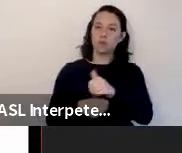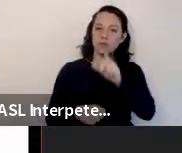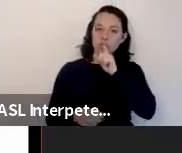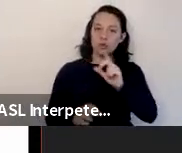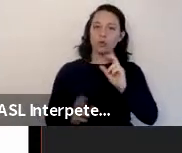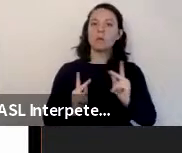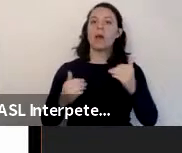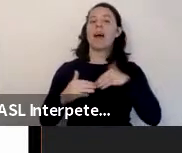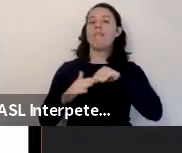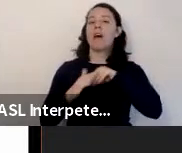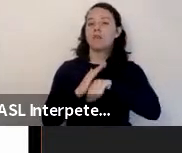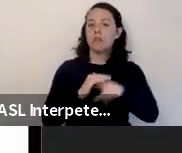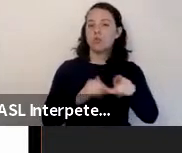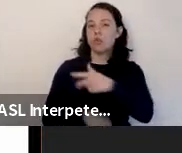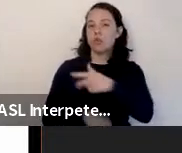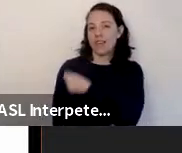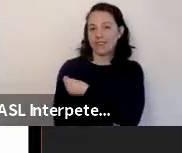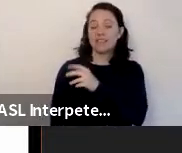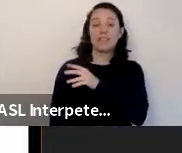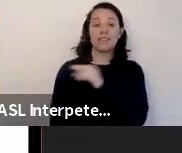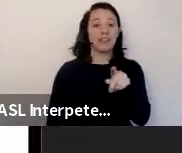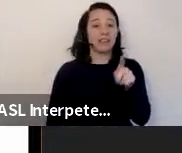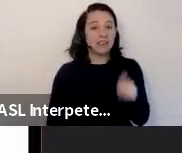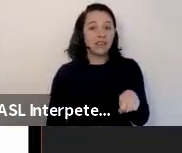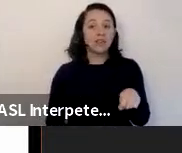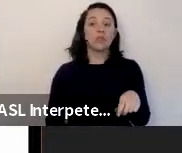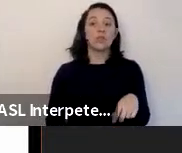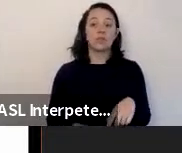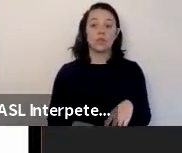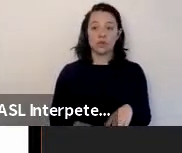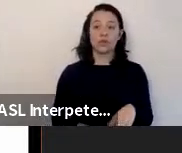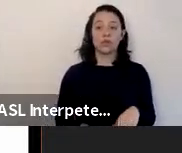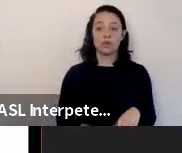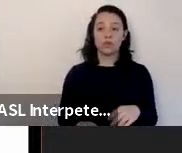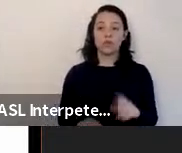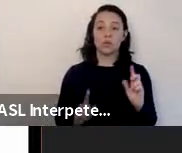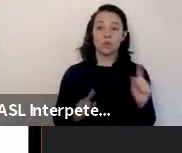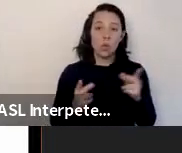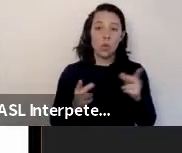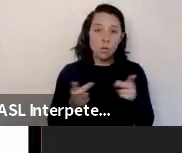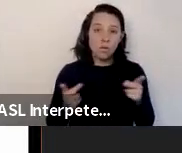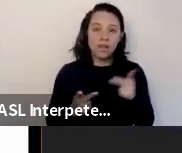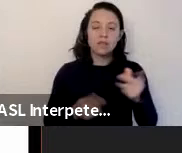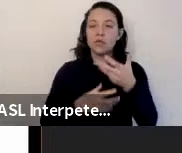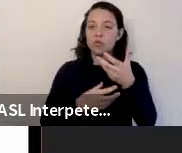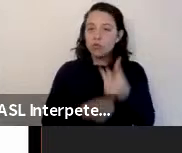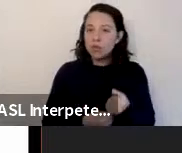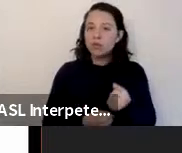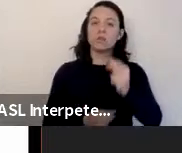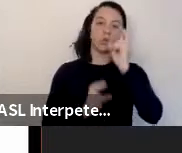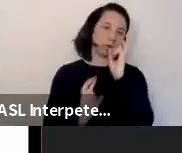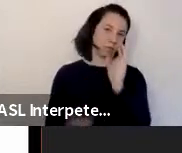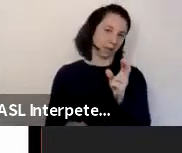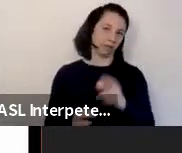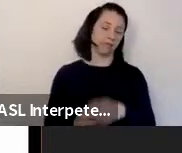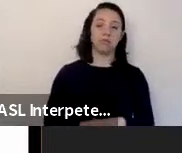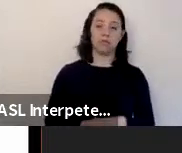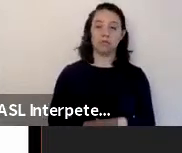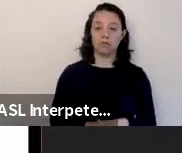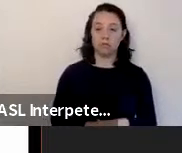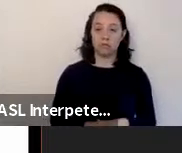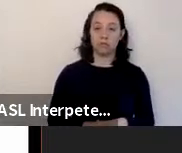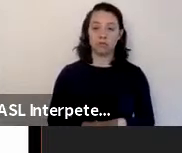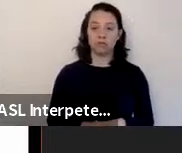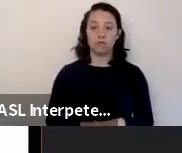access to vaccine. And we really need to do it in places that they trust and respect. And I can't think of a